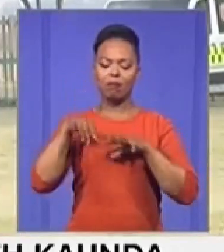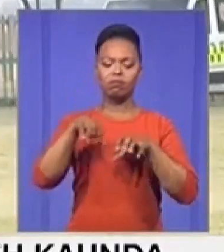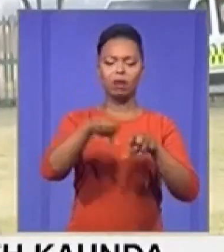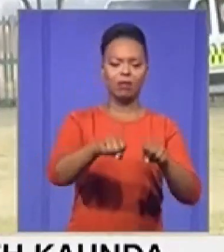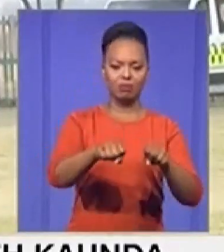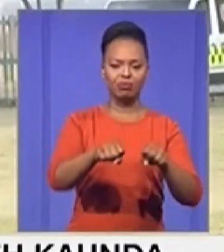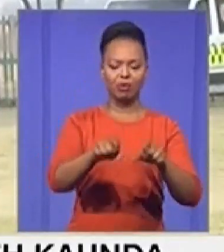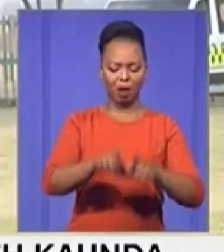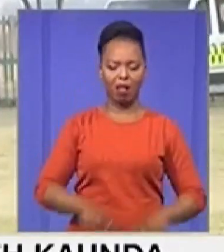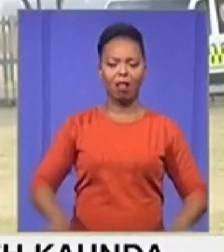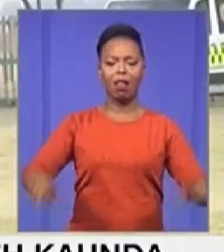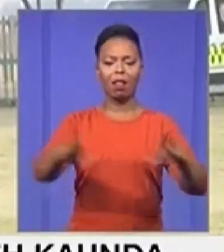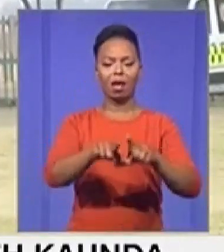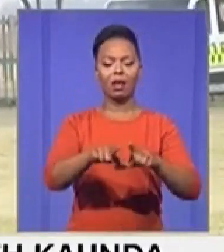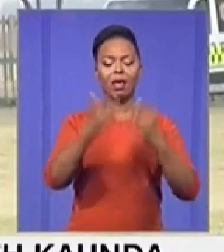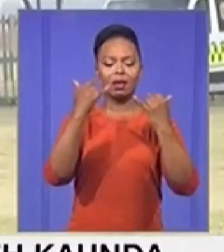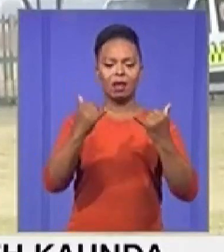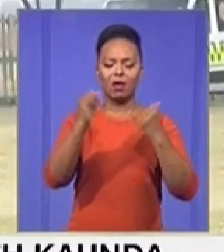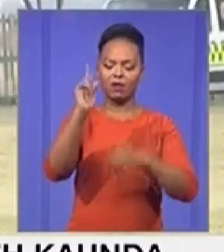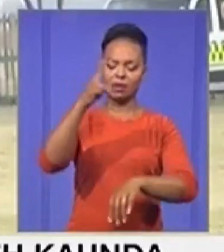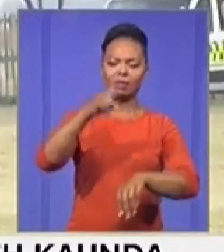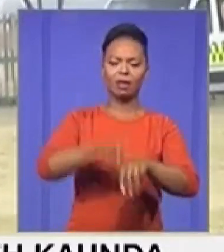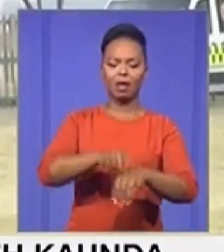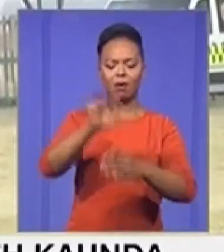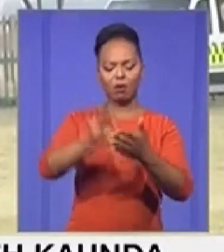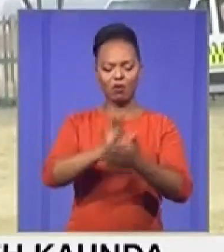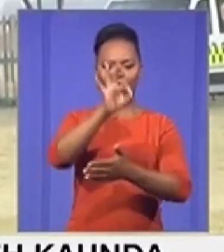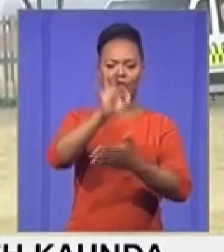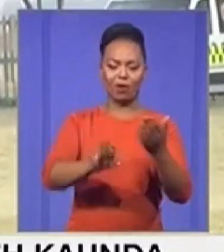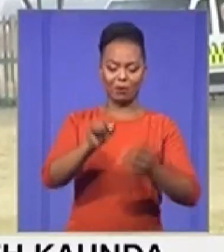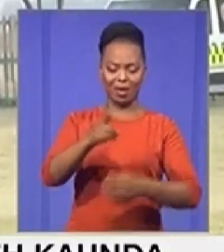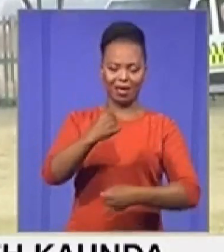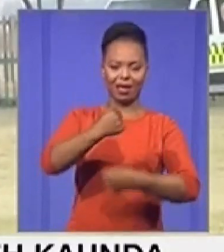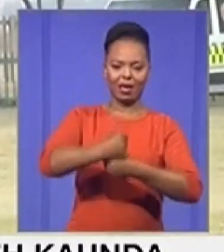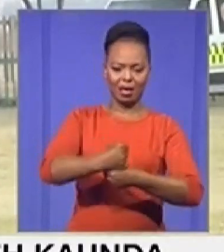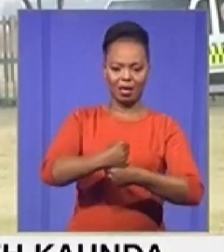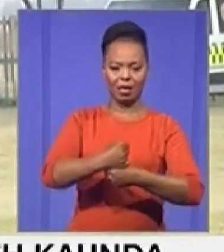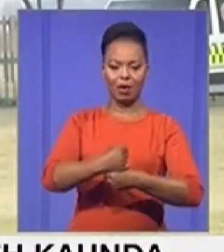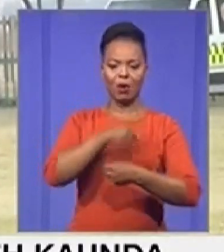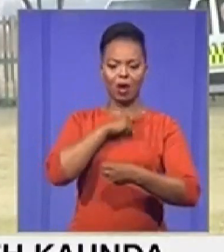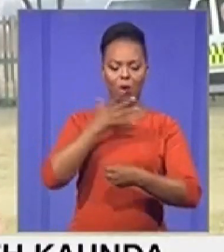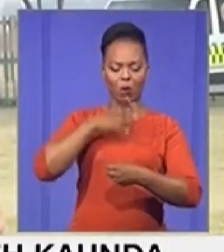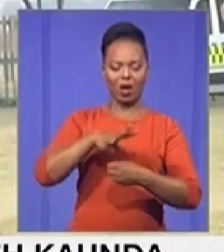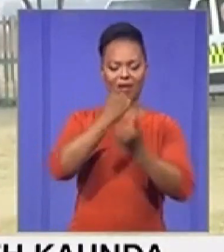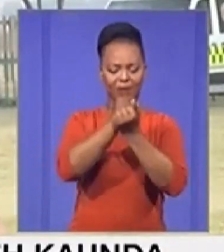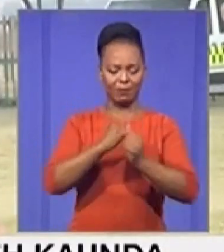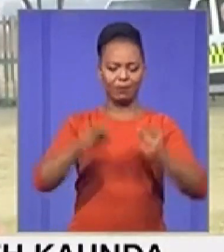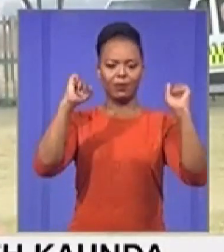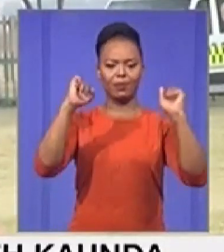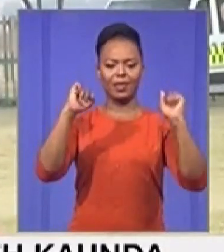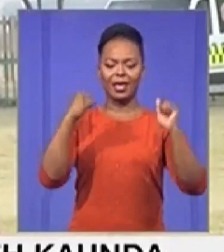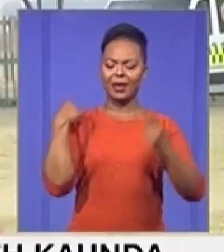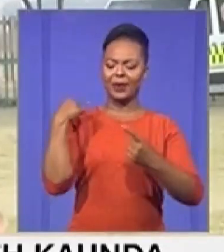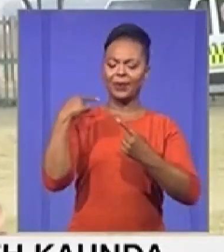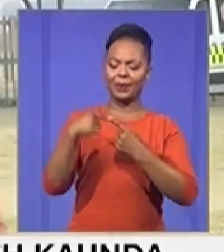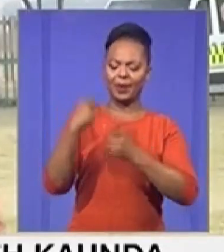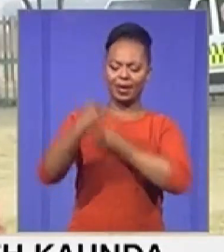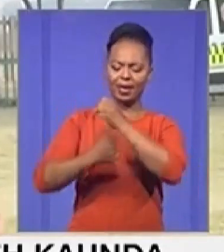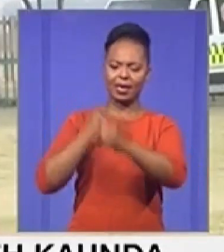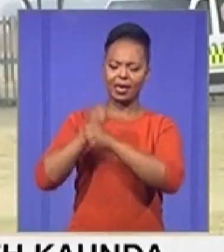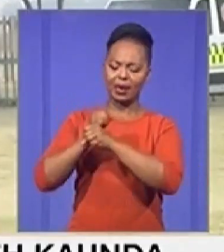vouta ba ikgethela puso e batliwang ke bona yaanong go botlhokwa gore re gopotsane ka gonne dingwaga tse re setse re di tsamaile ga